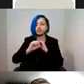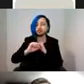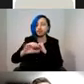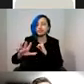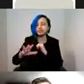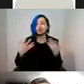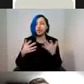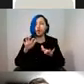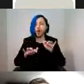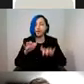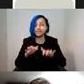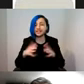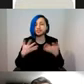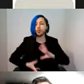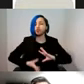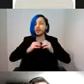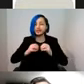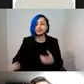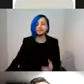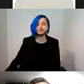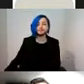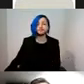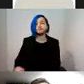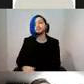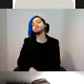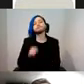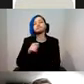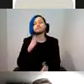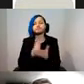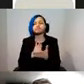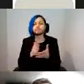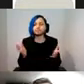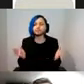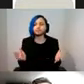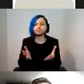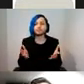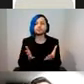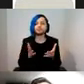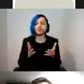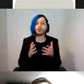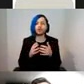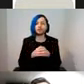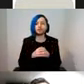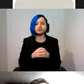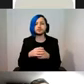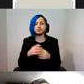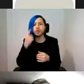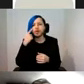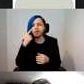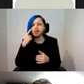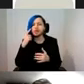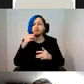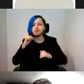computation or creation. And this encourages us to look at the infrastructure of